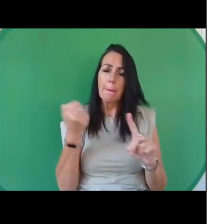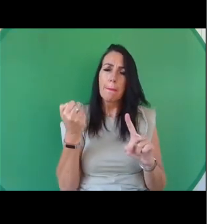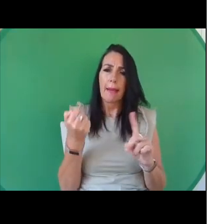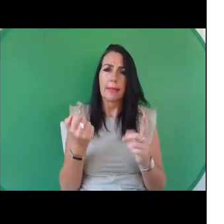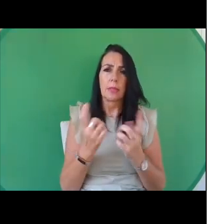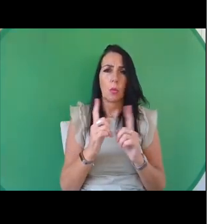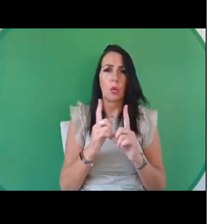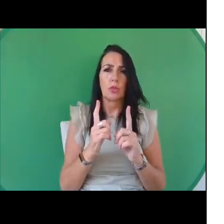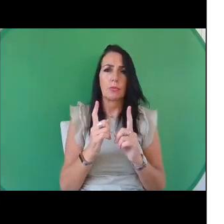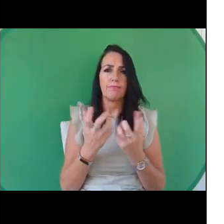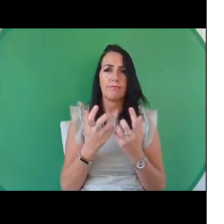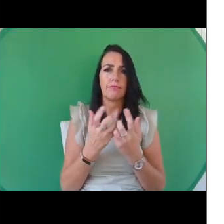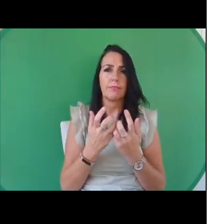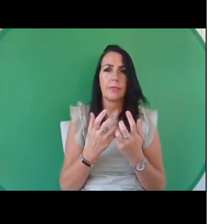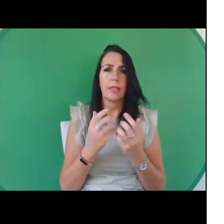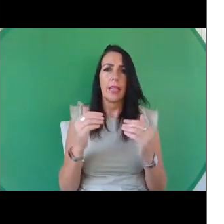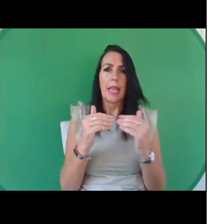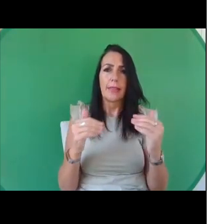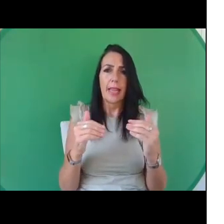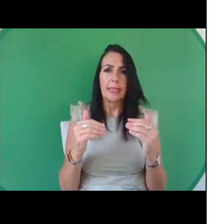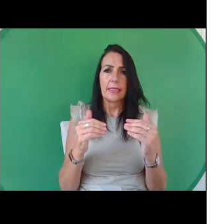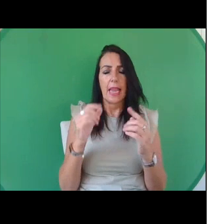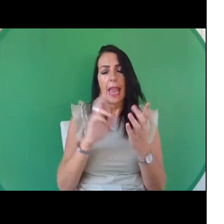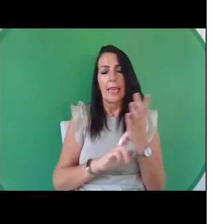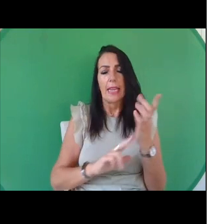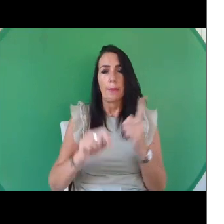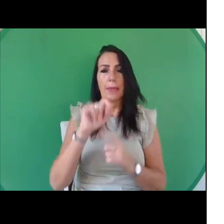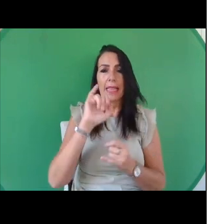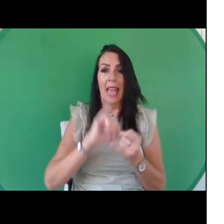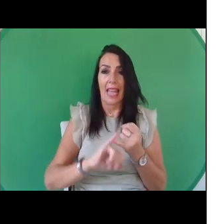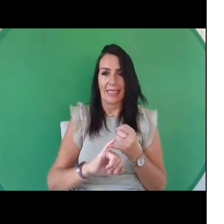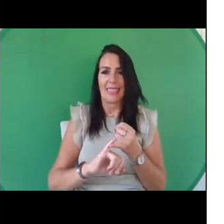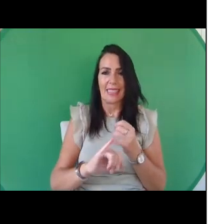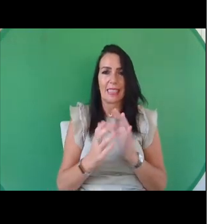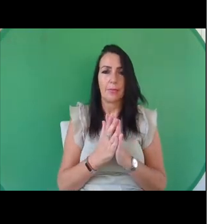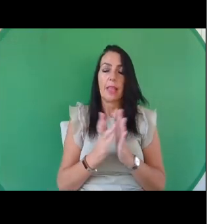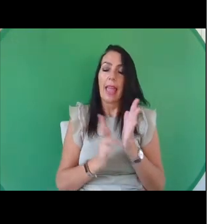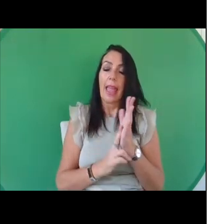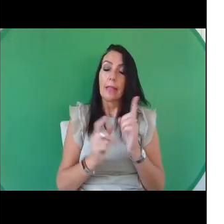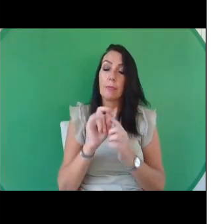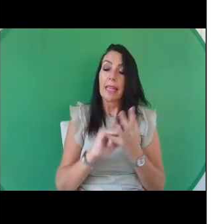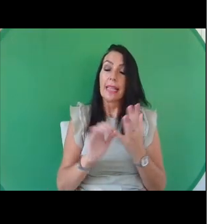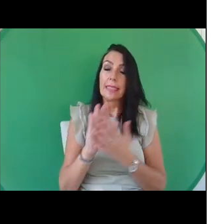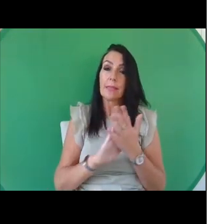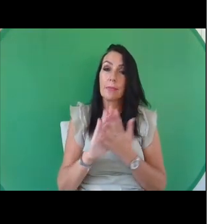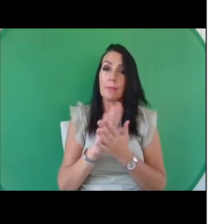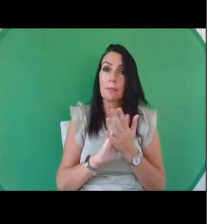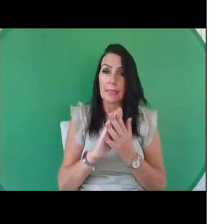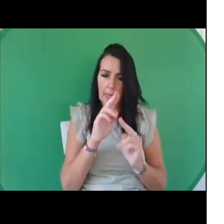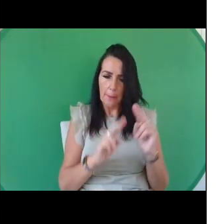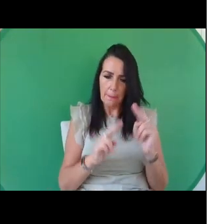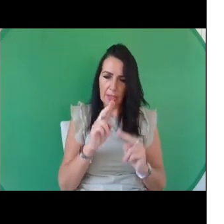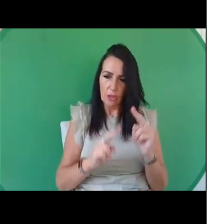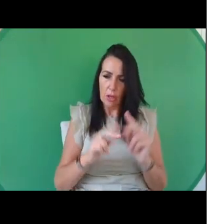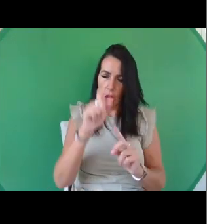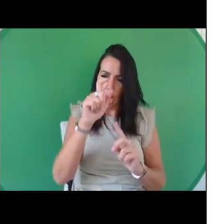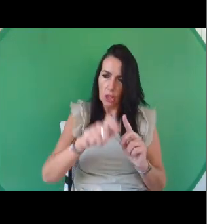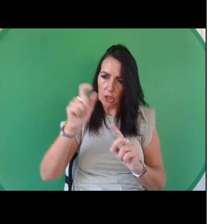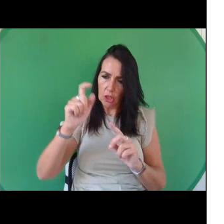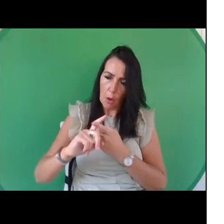is through Net Promoter Score, or NPS. NPS is a metric used to measure customer loyalty